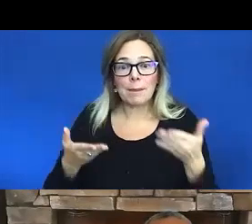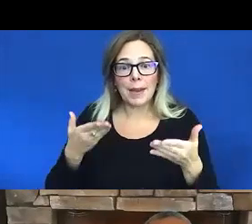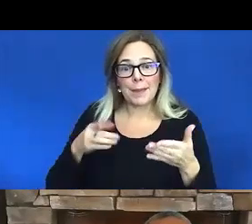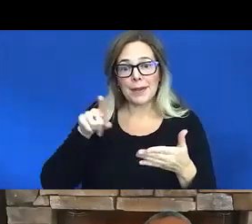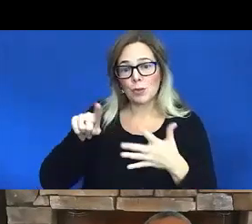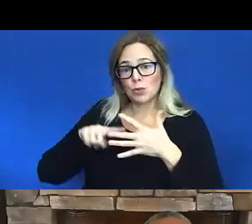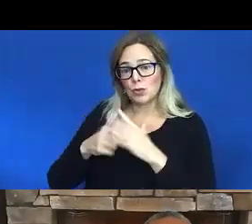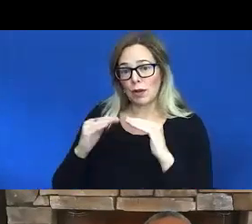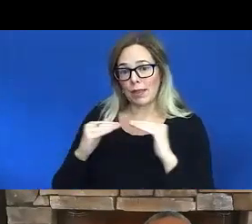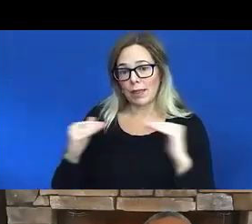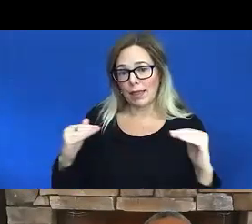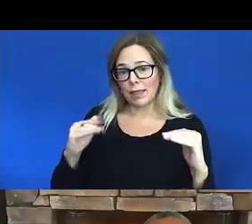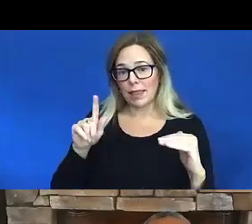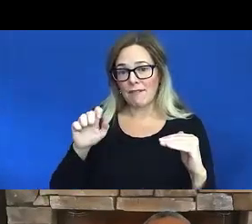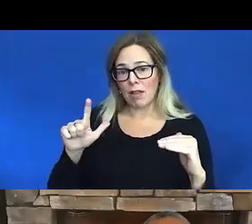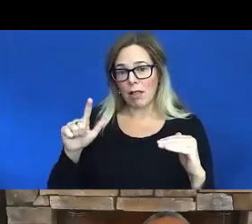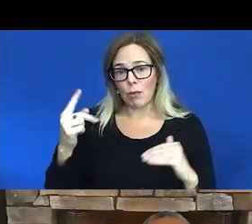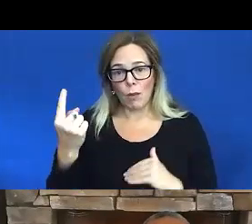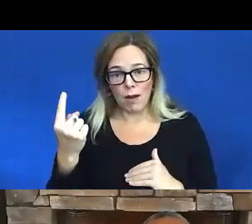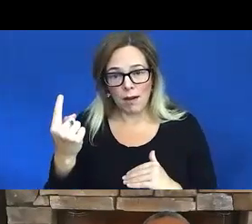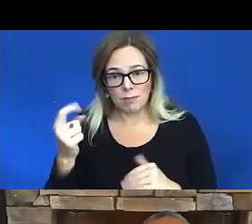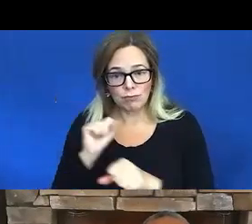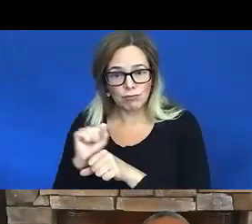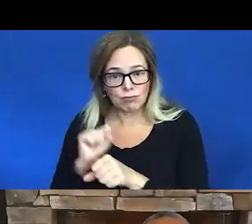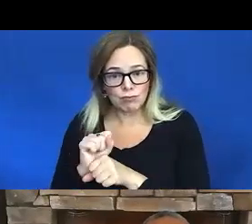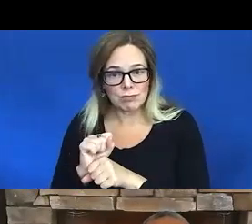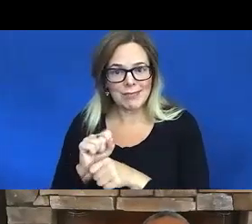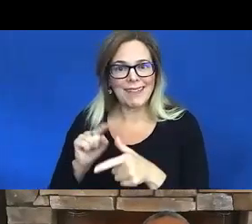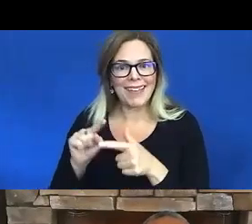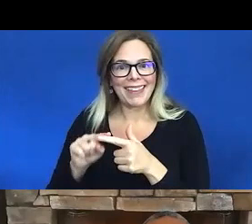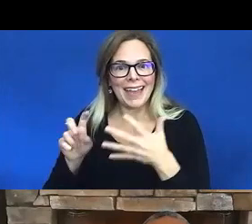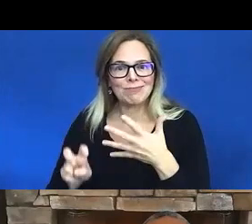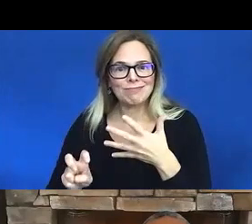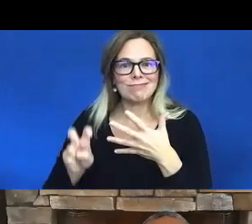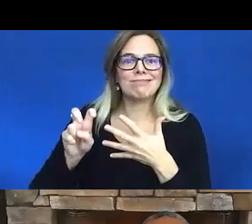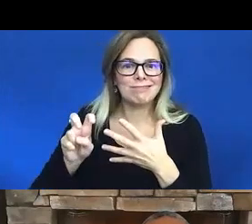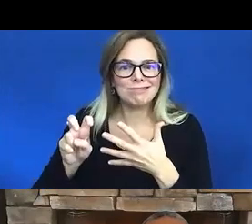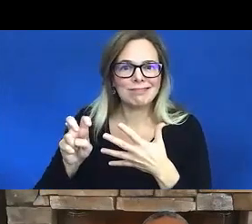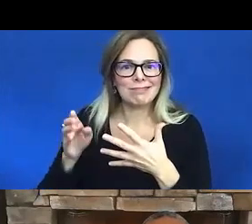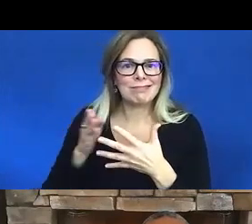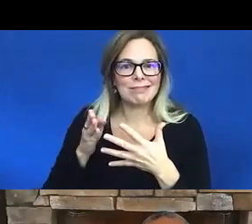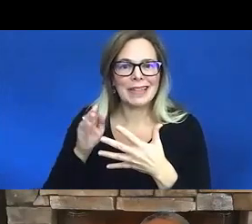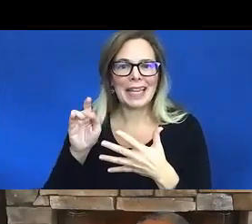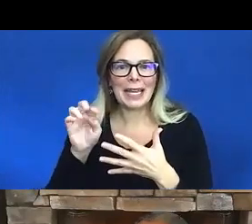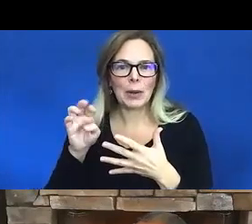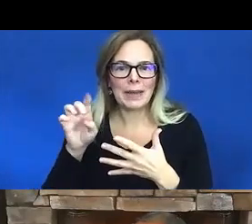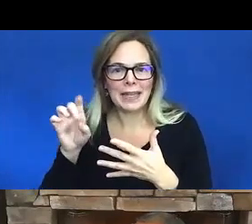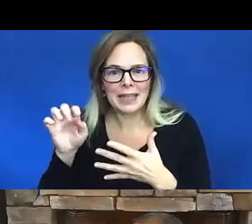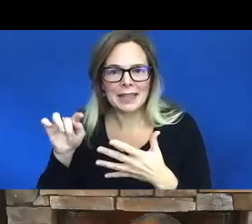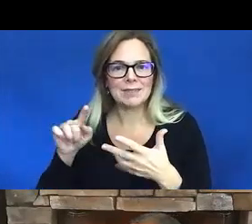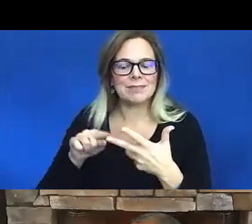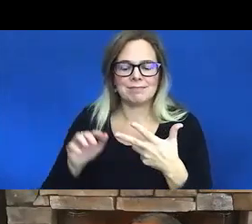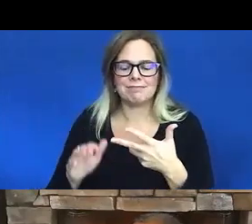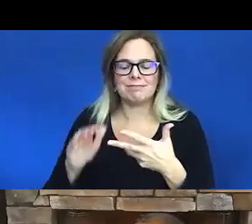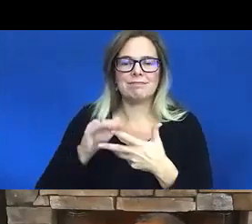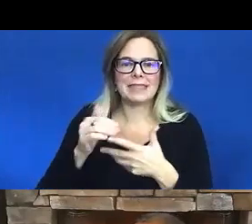position, and there is a intermediate next step, and then there is a senior position. So you